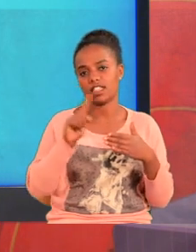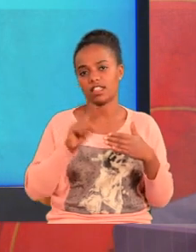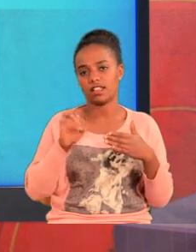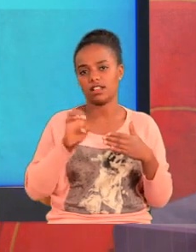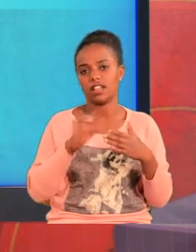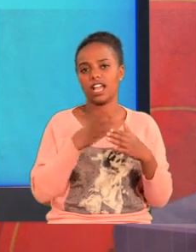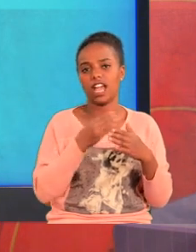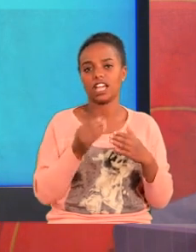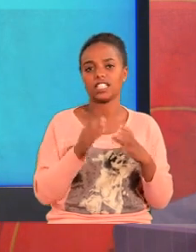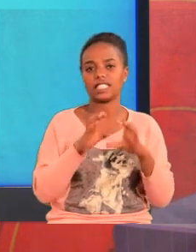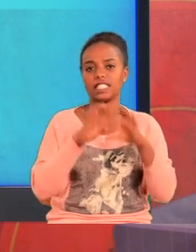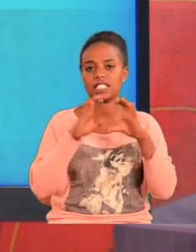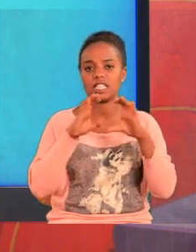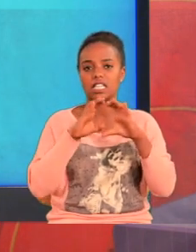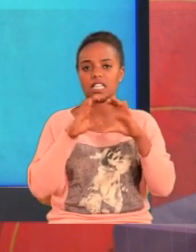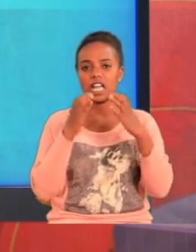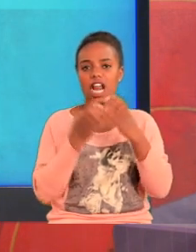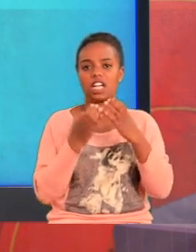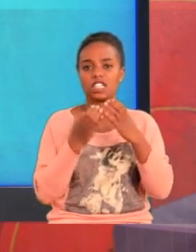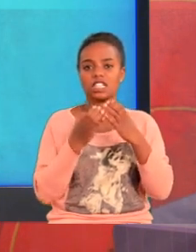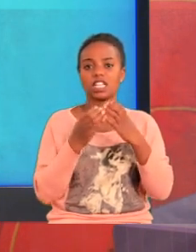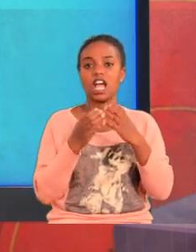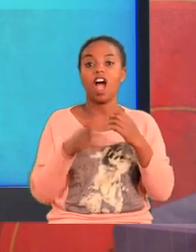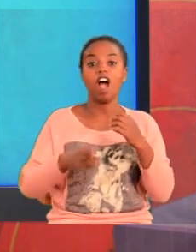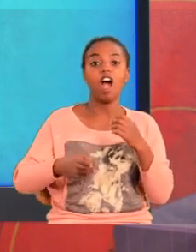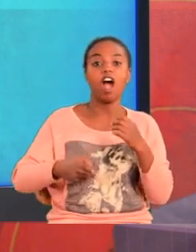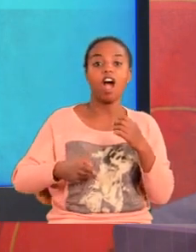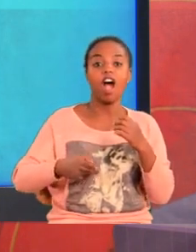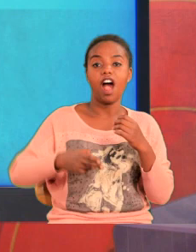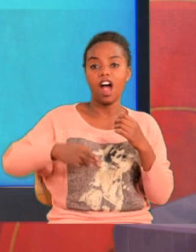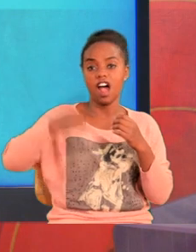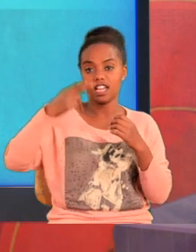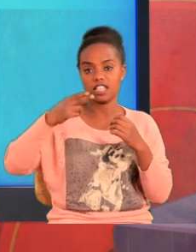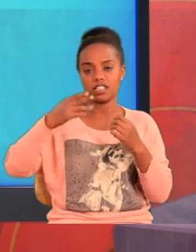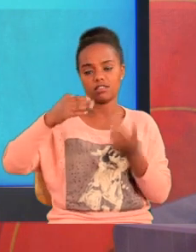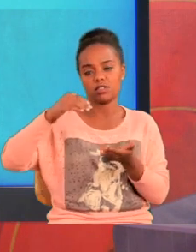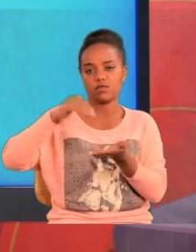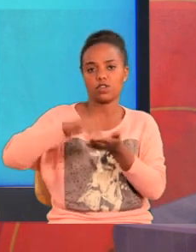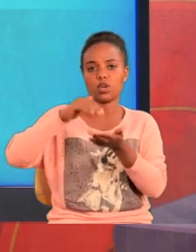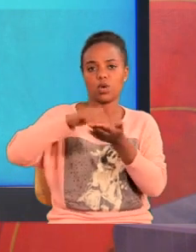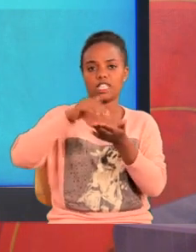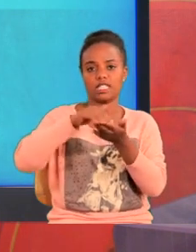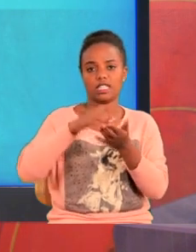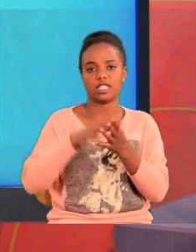is obtained is a class with highest frequency,